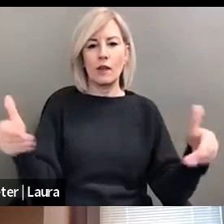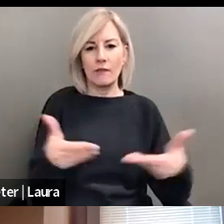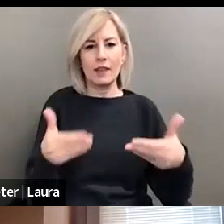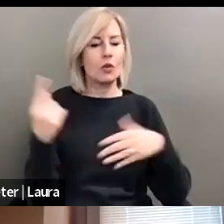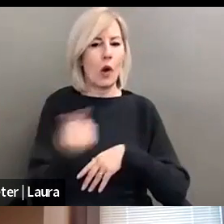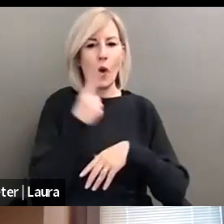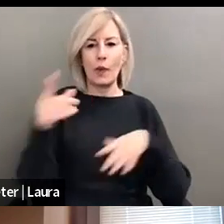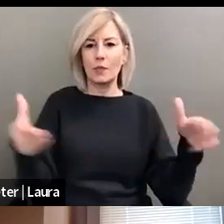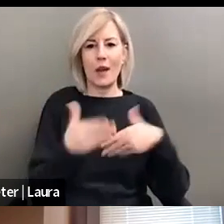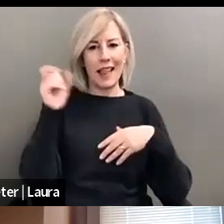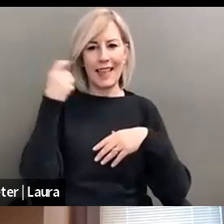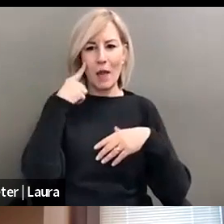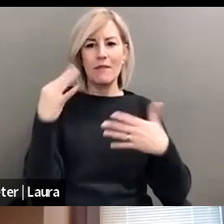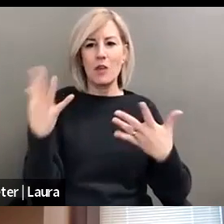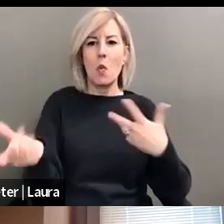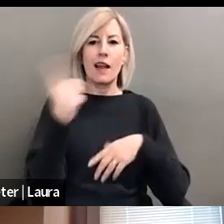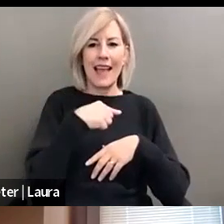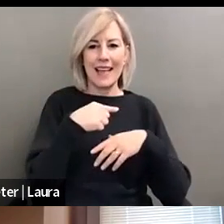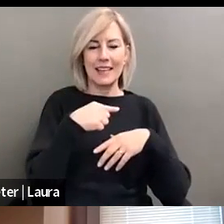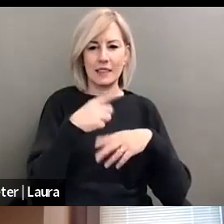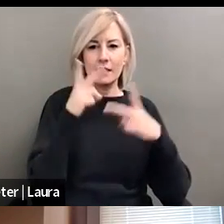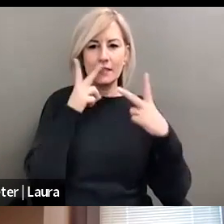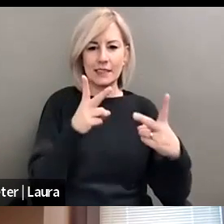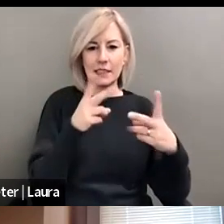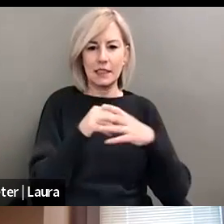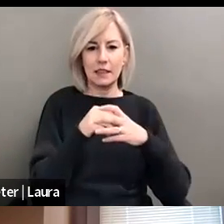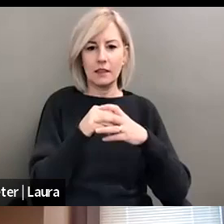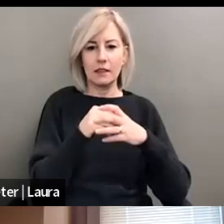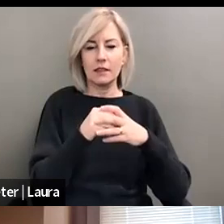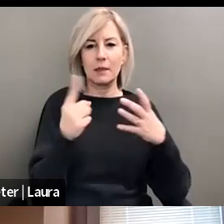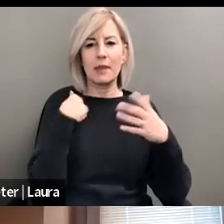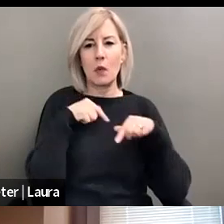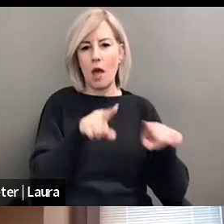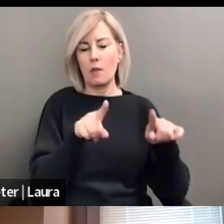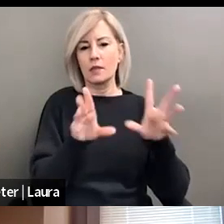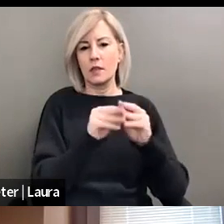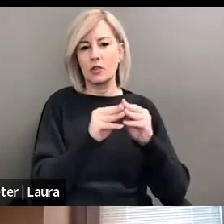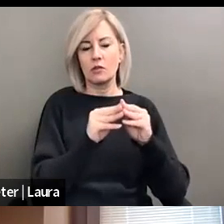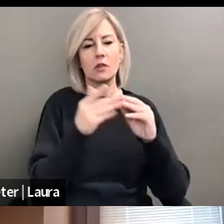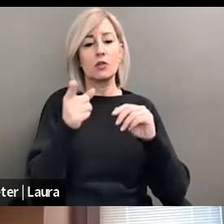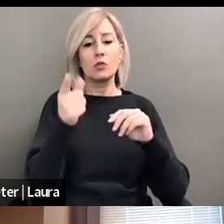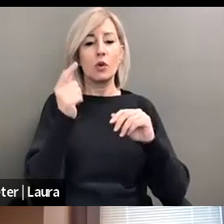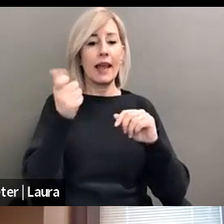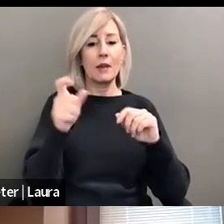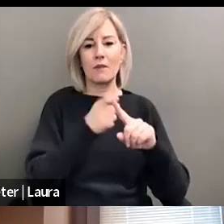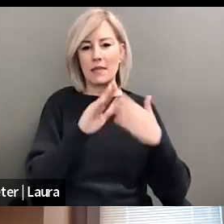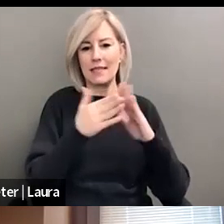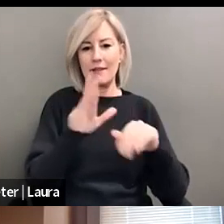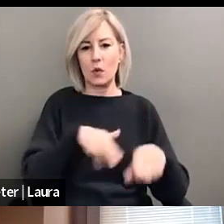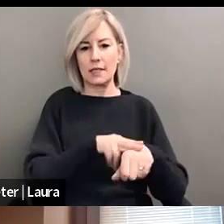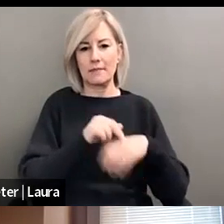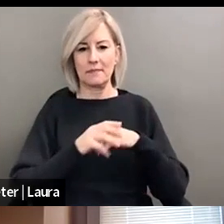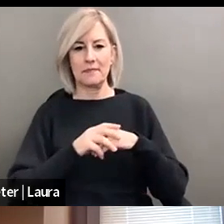always welcome at the Capitol if you want to come up there and see something while we're in session, you or anyone else from the city, of course. So thank